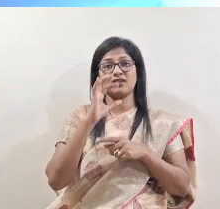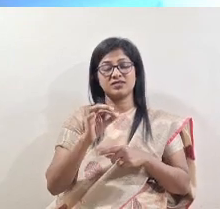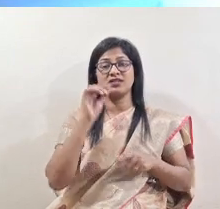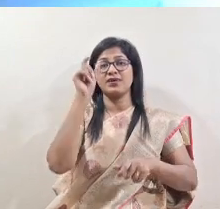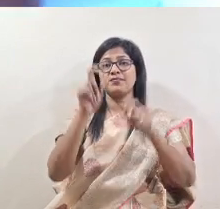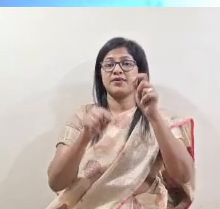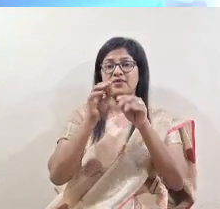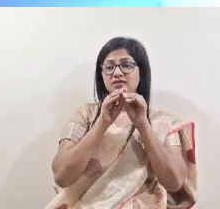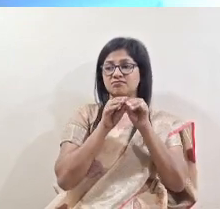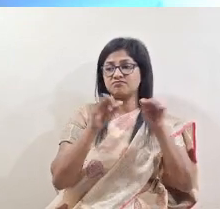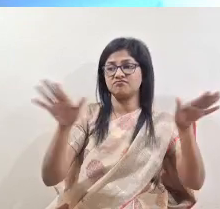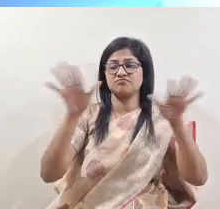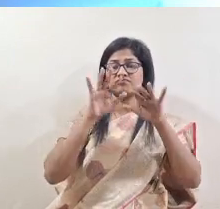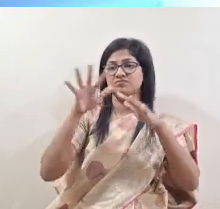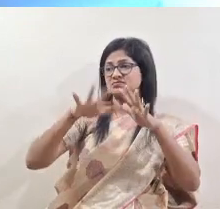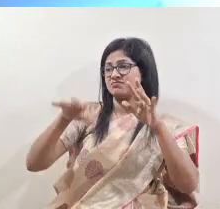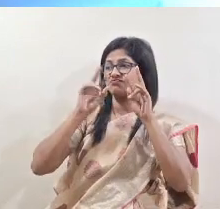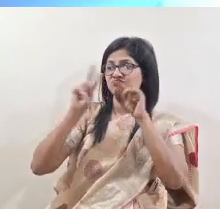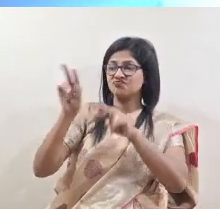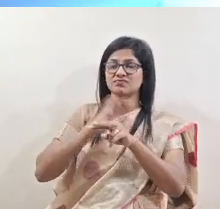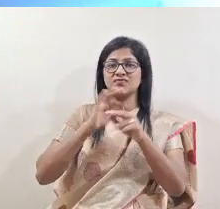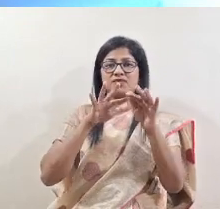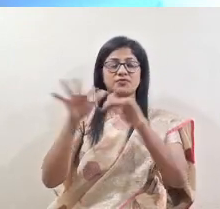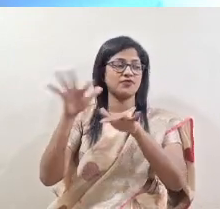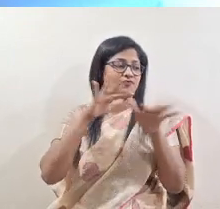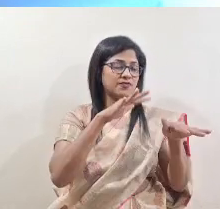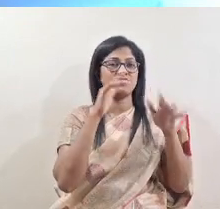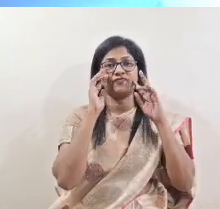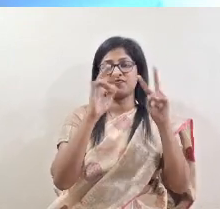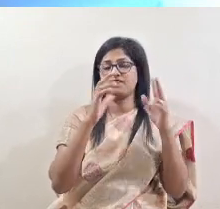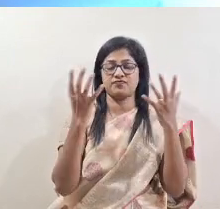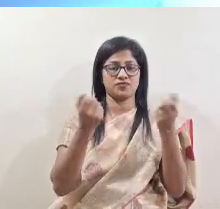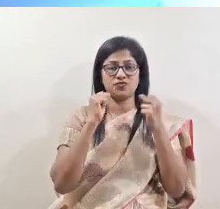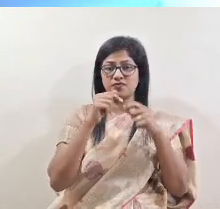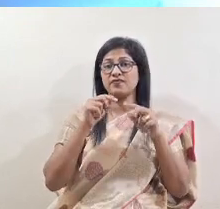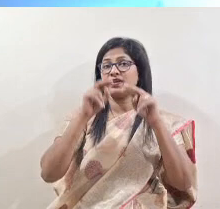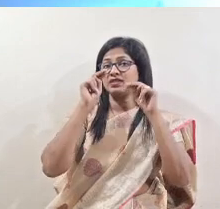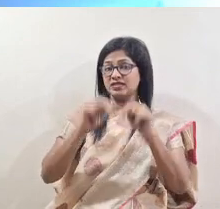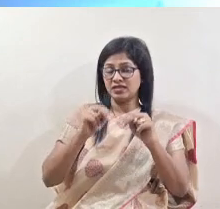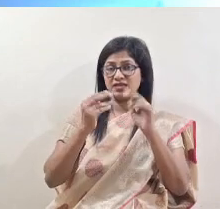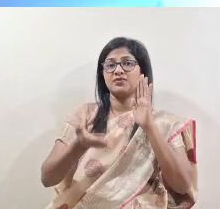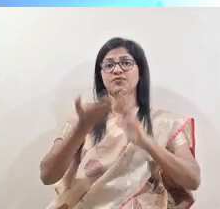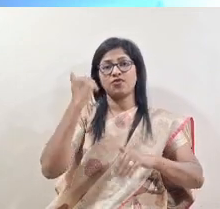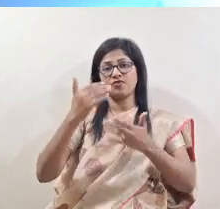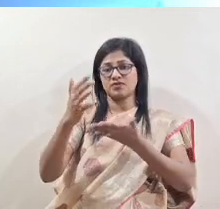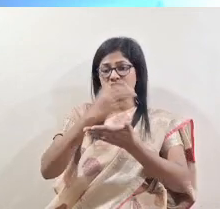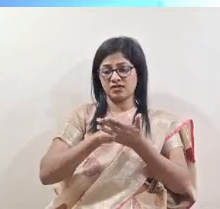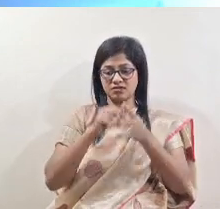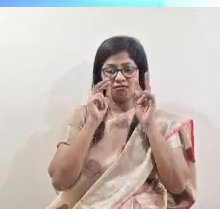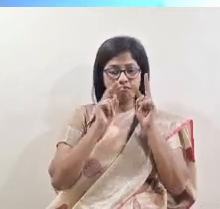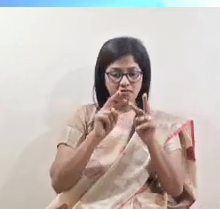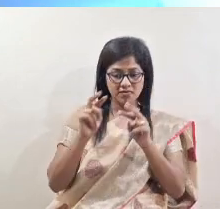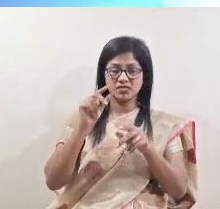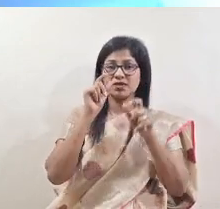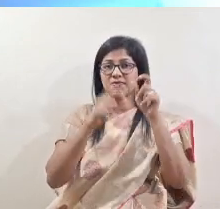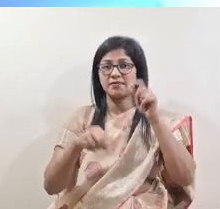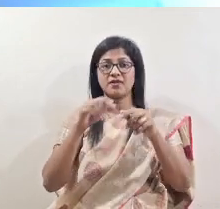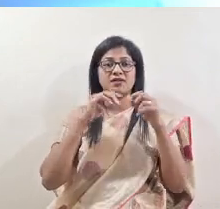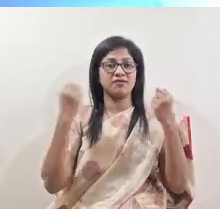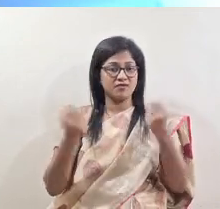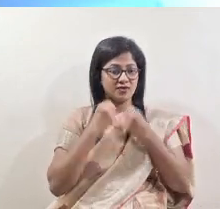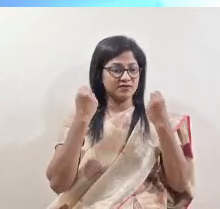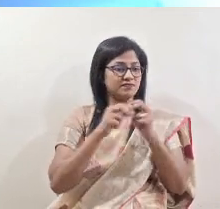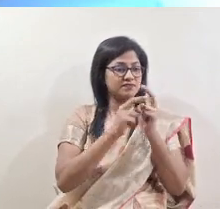of people actually moving to a side attraction. So we require having a larger data set where you can actually see